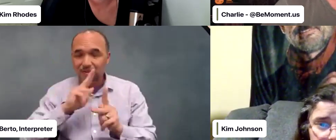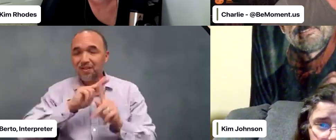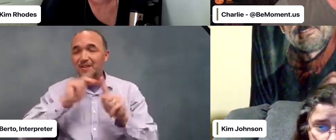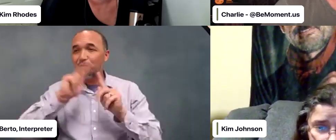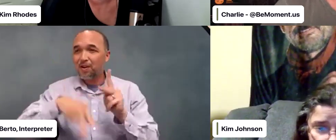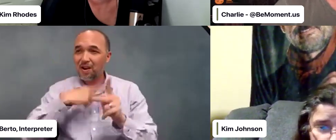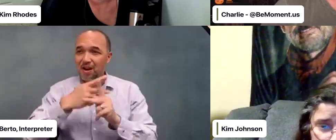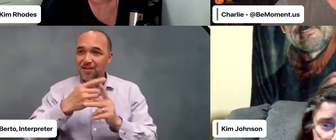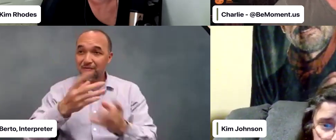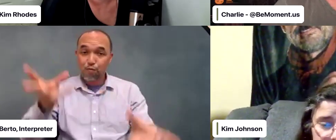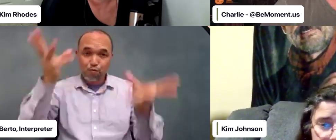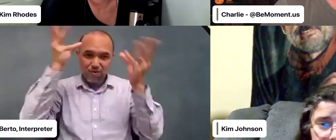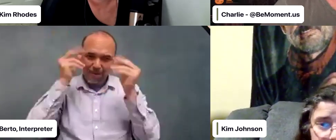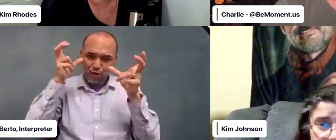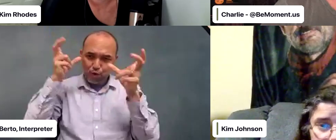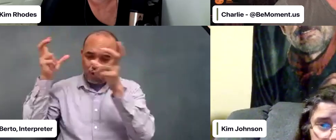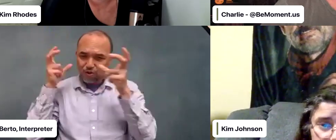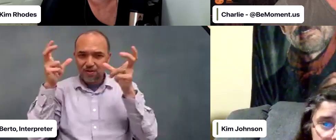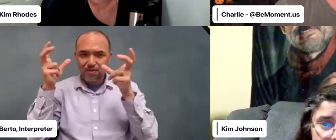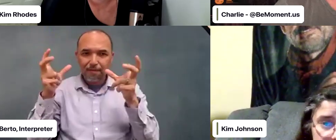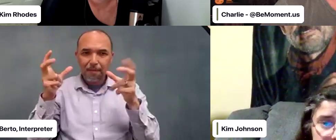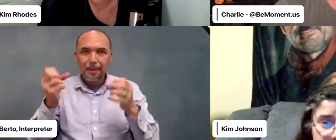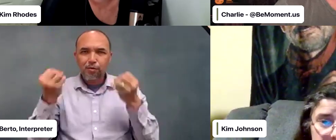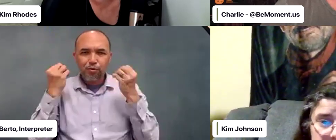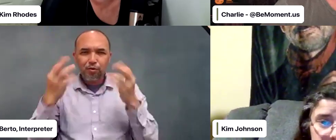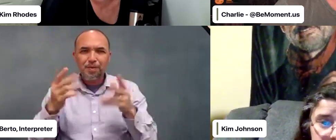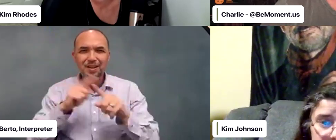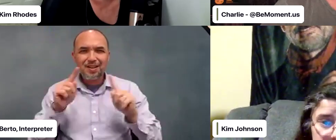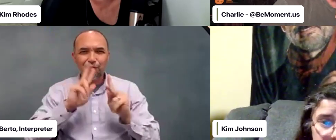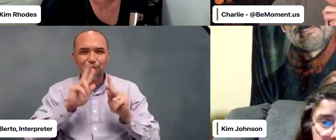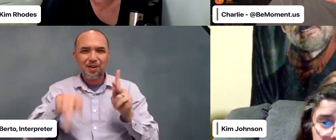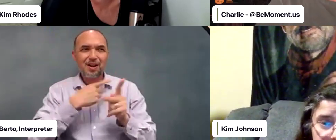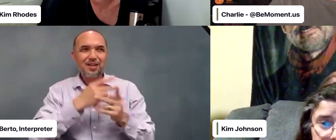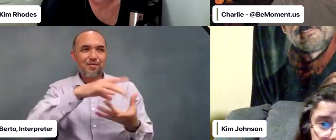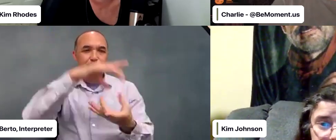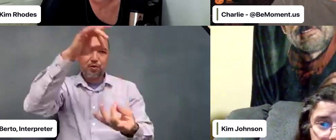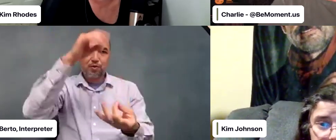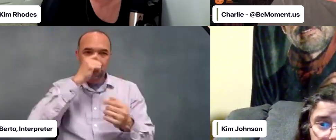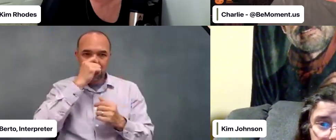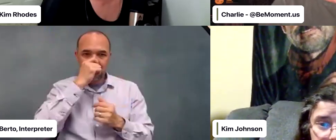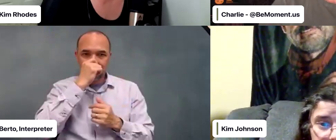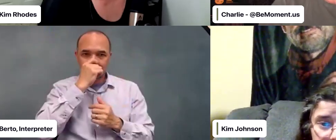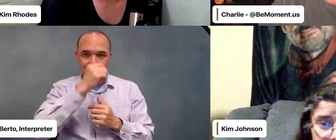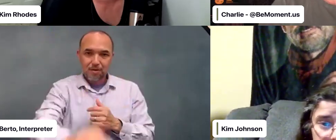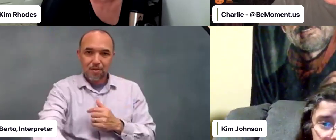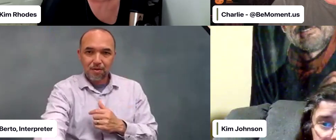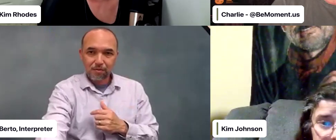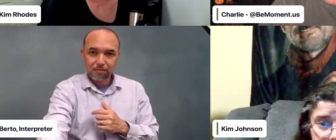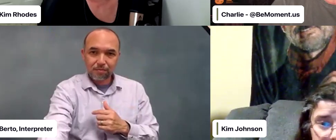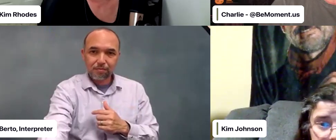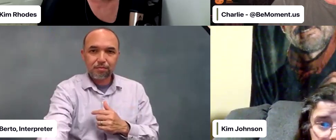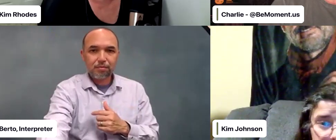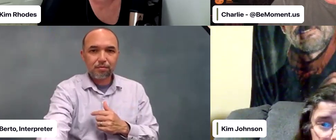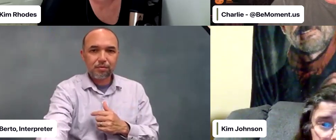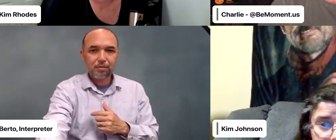different beings that I just don't. I mean, like we know for a fact there is this thing called infrared, which